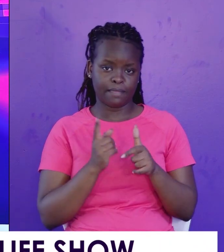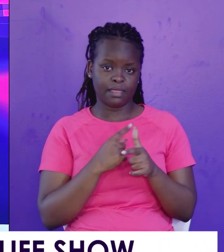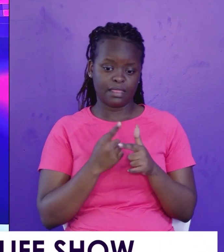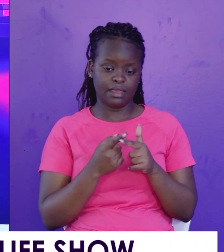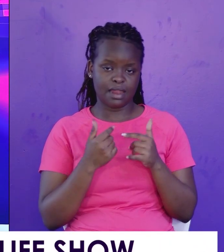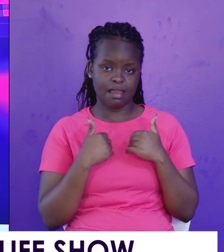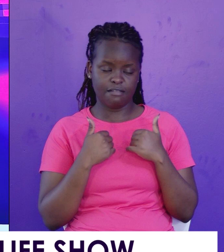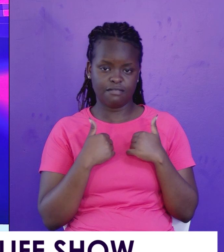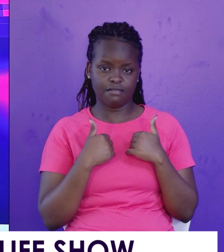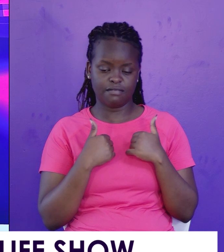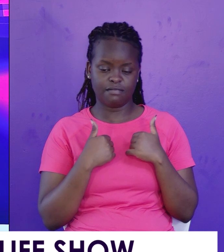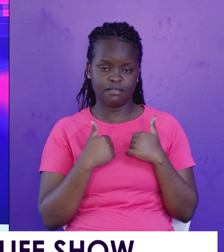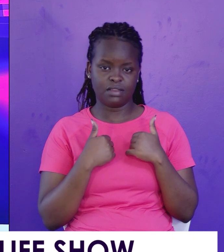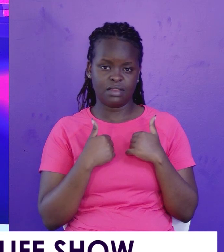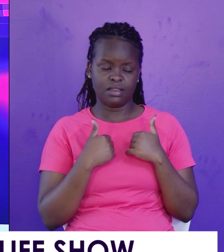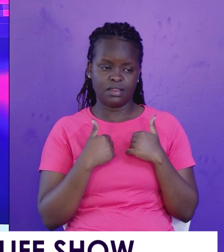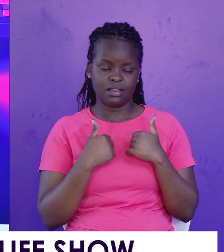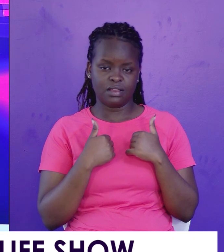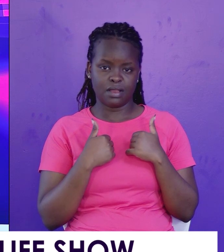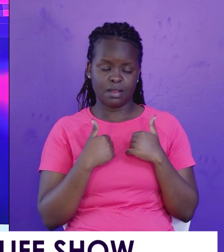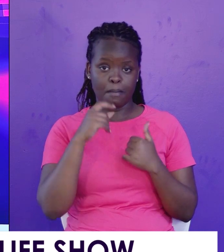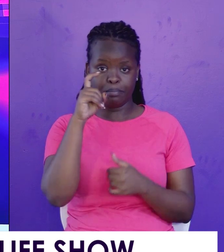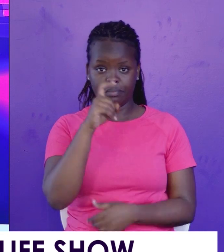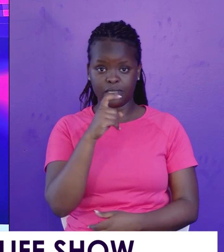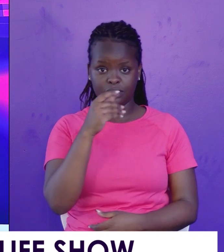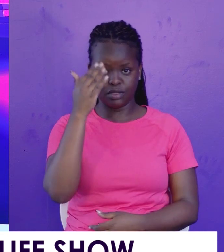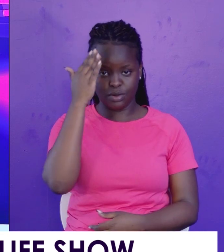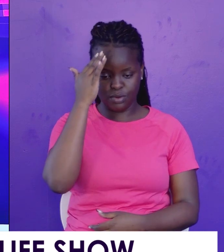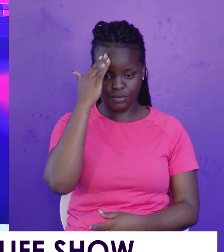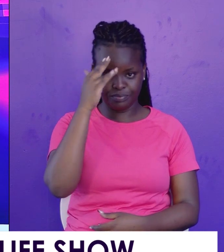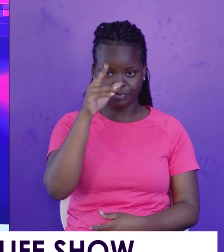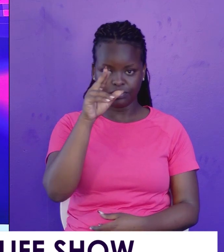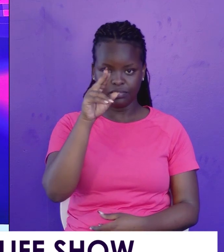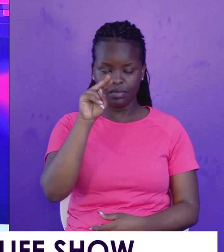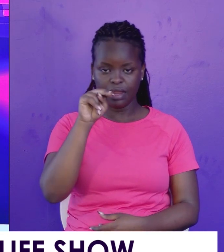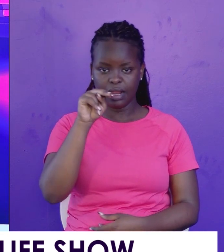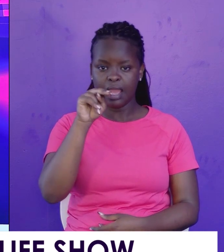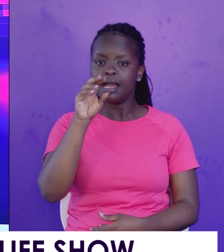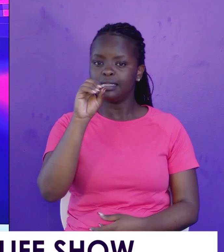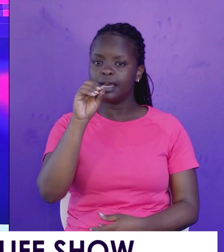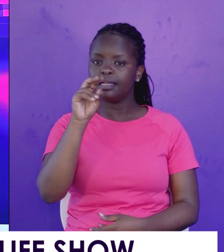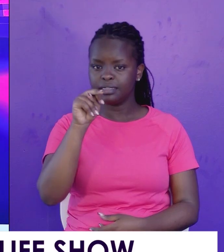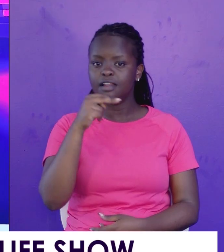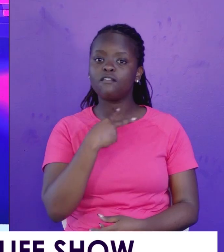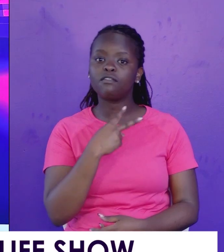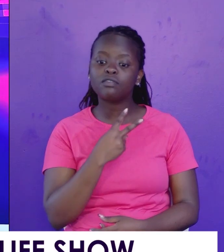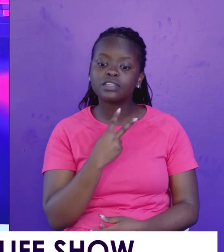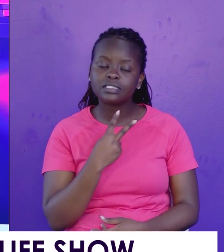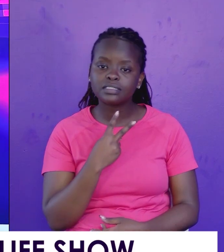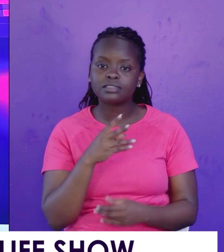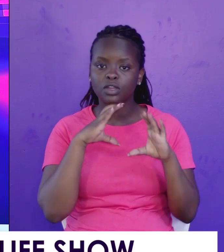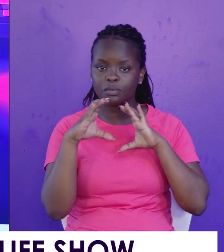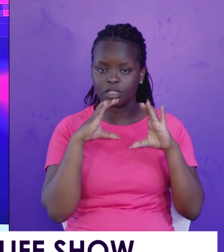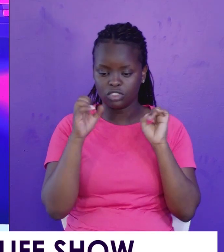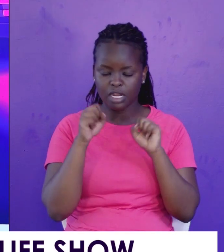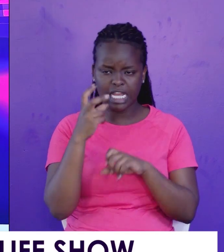nonverbal cues. You must know the nonverbal communication. There is something that people don't tell you, but you can see from